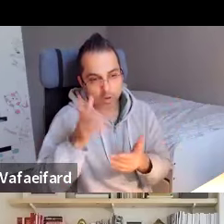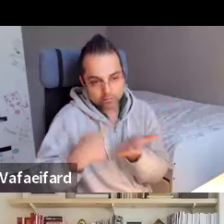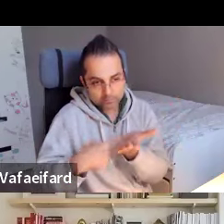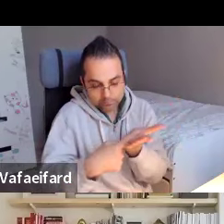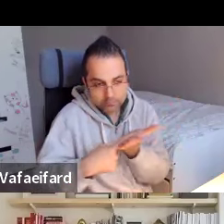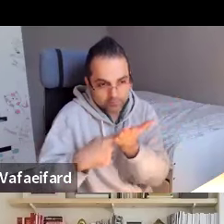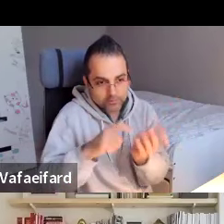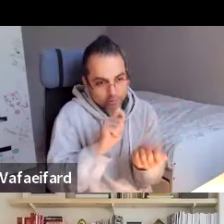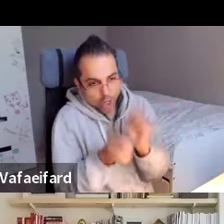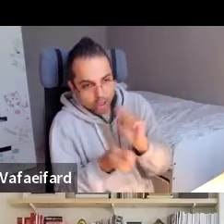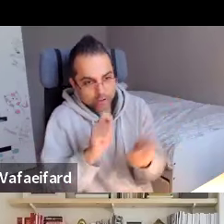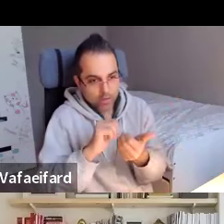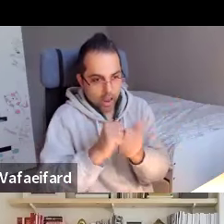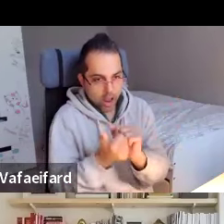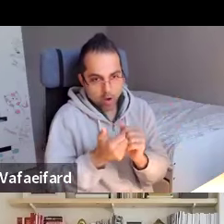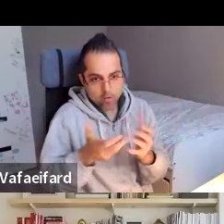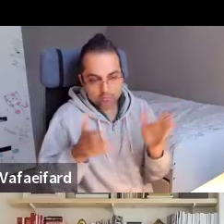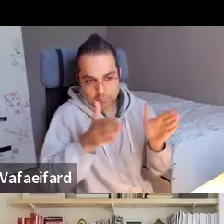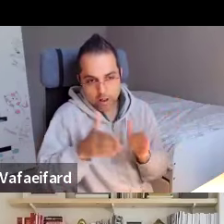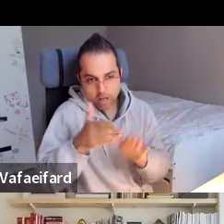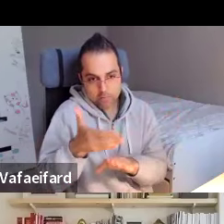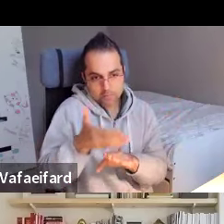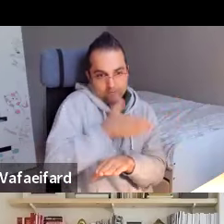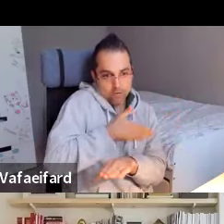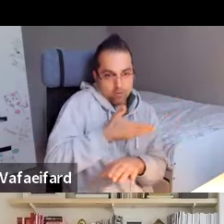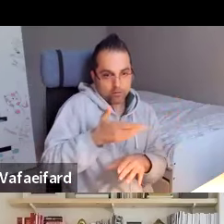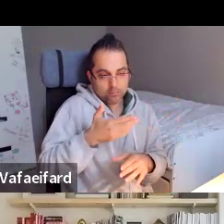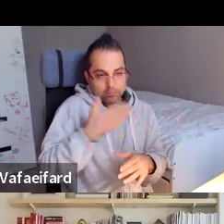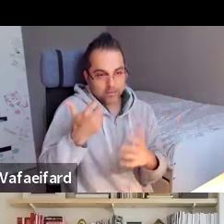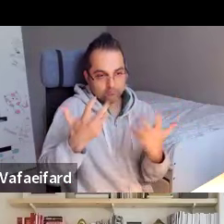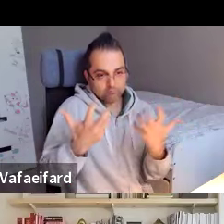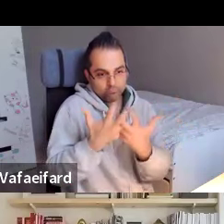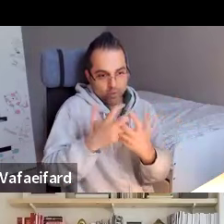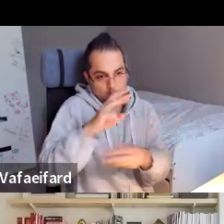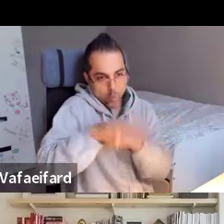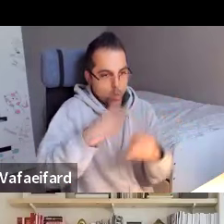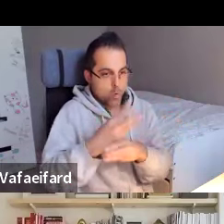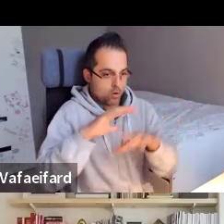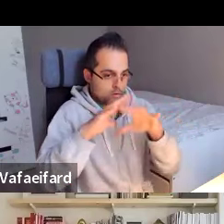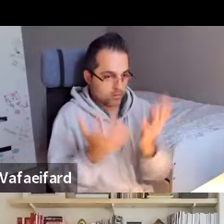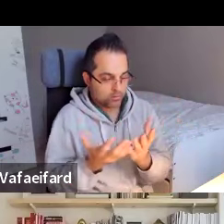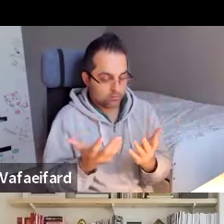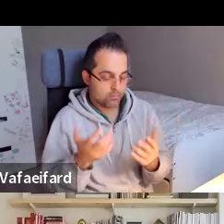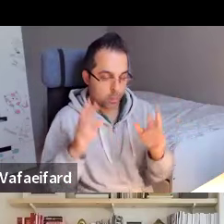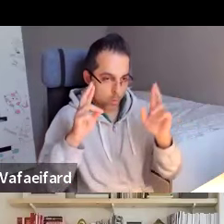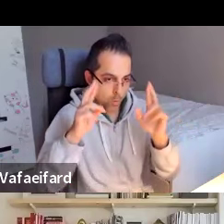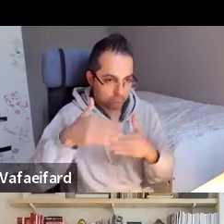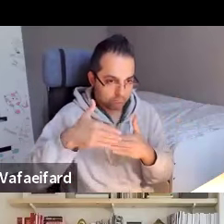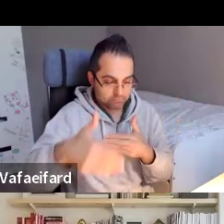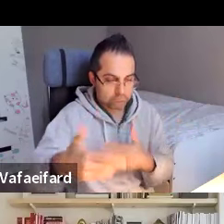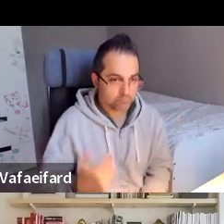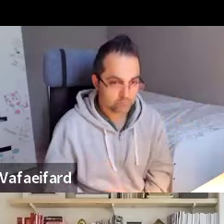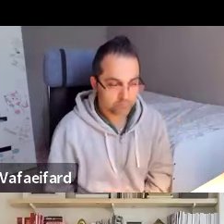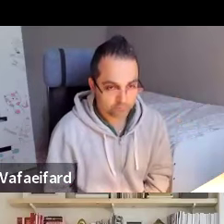it. And then, yeah, we discuss times and we try to plan them at different times so everyone can have